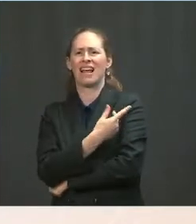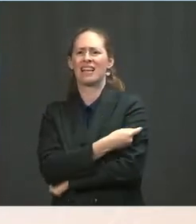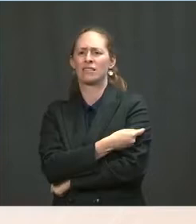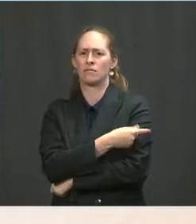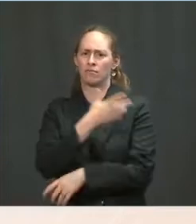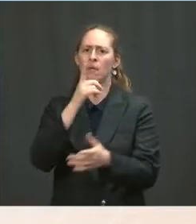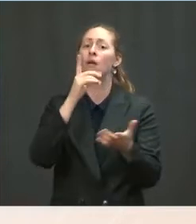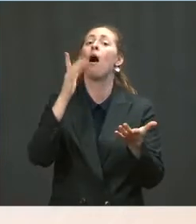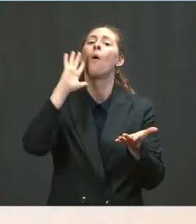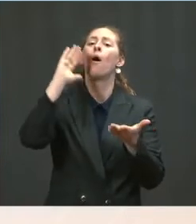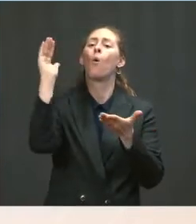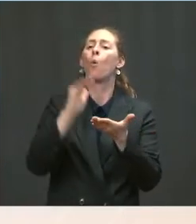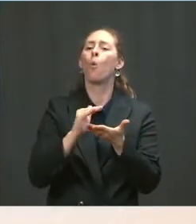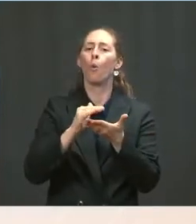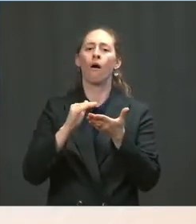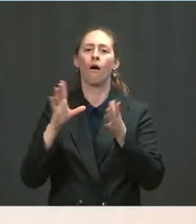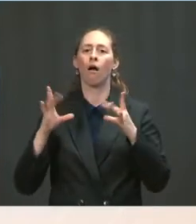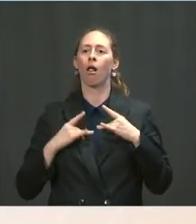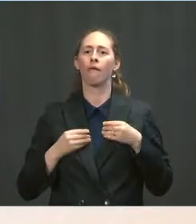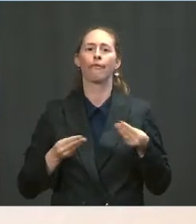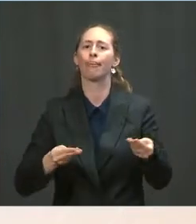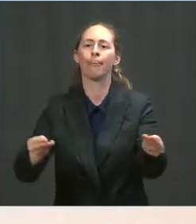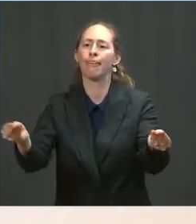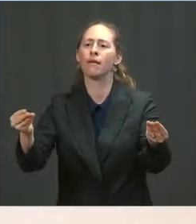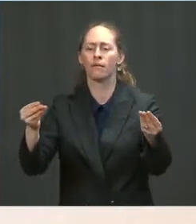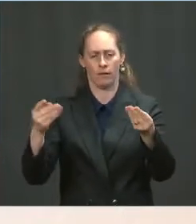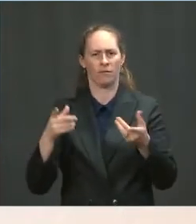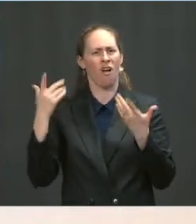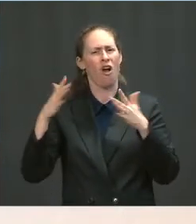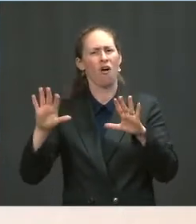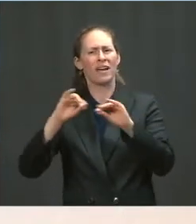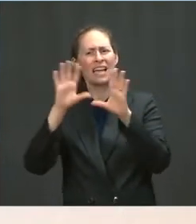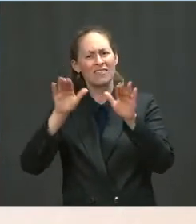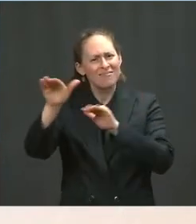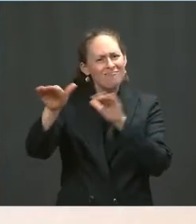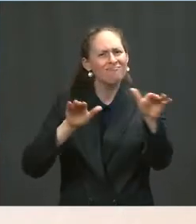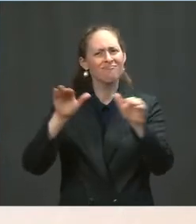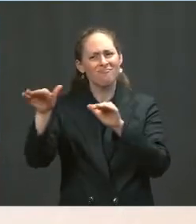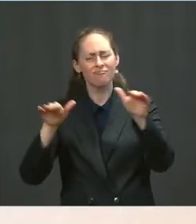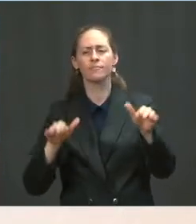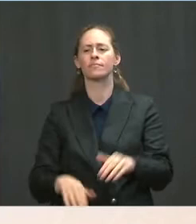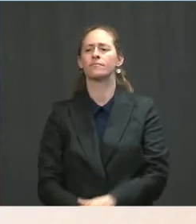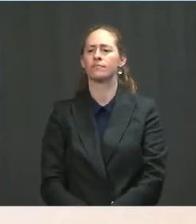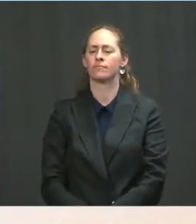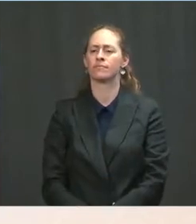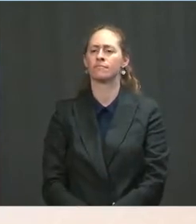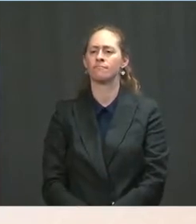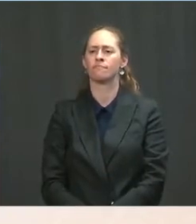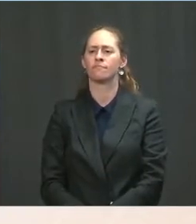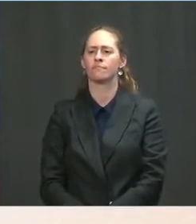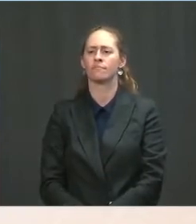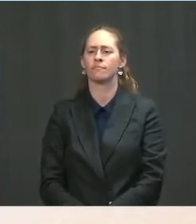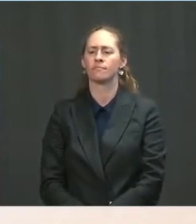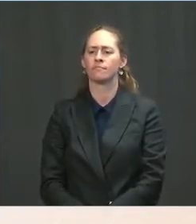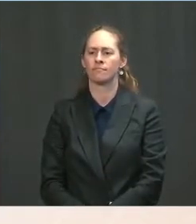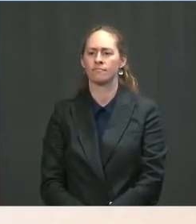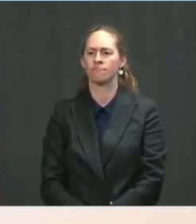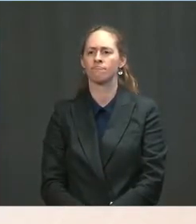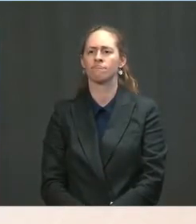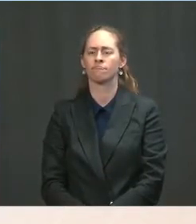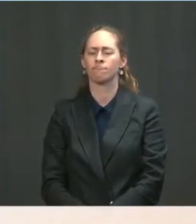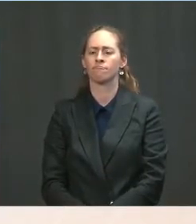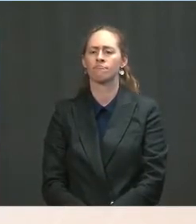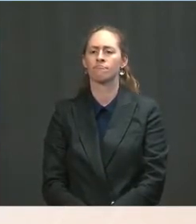have to continue to make that effort. Vaccinated and unvaccinated people infected with Delta have higher